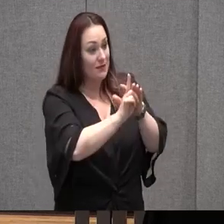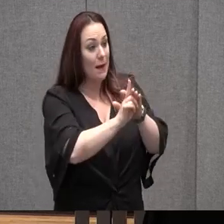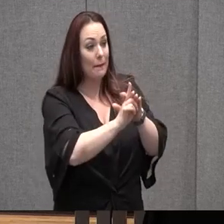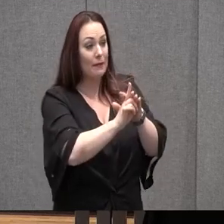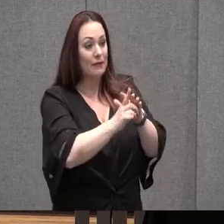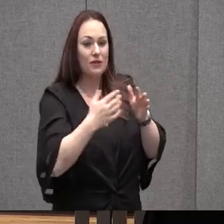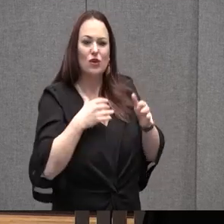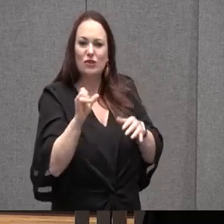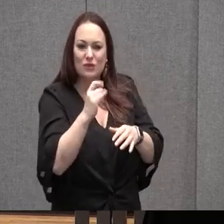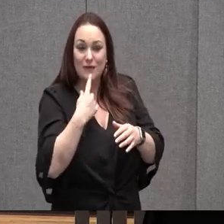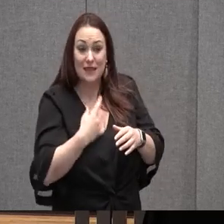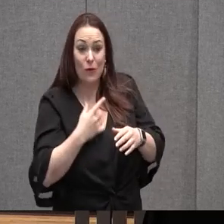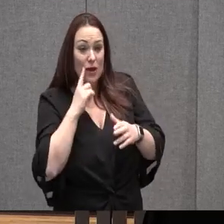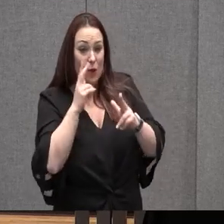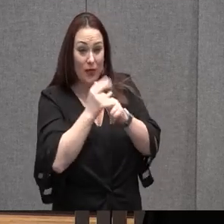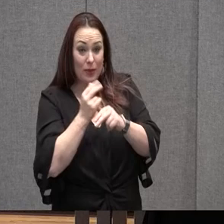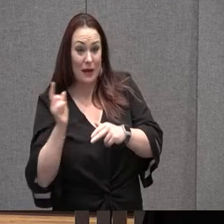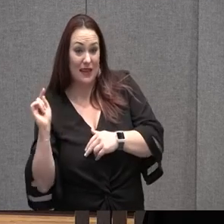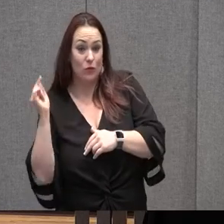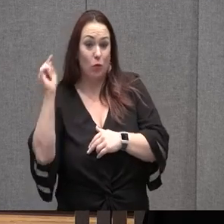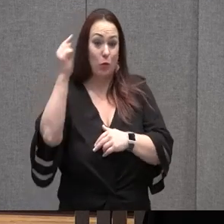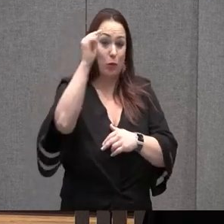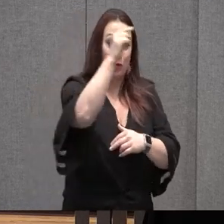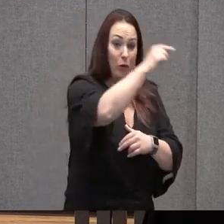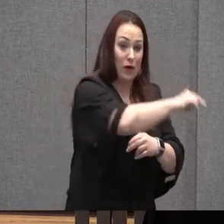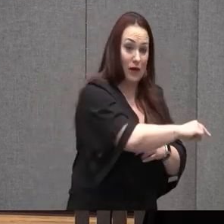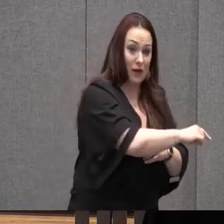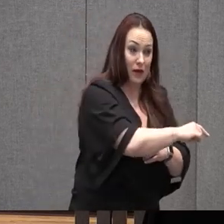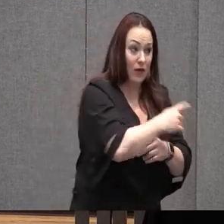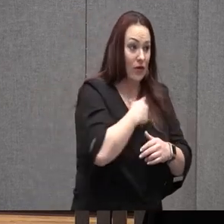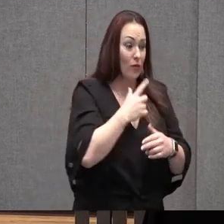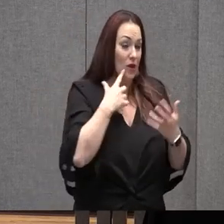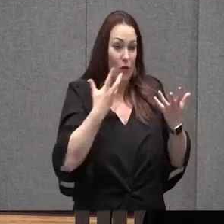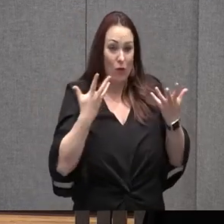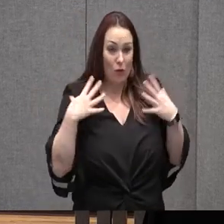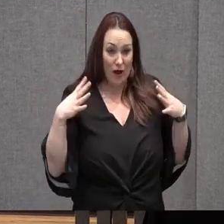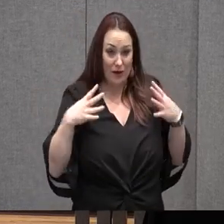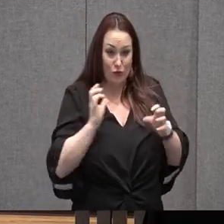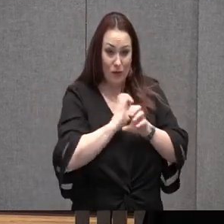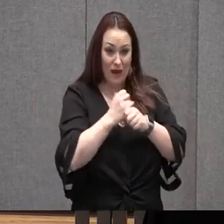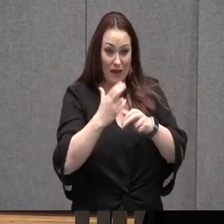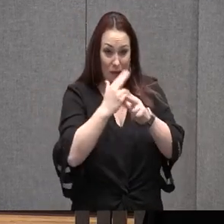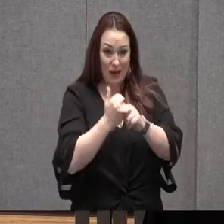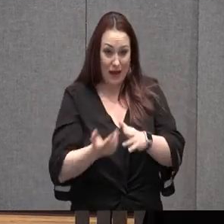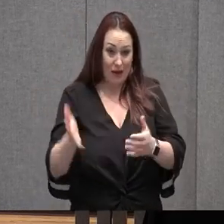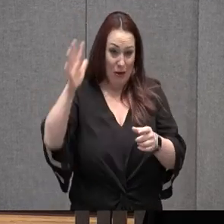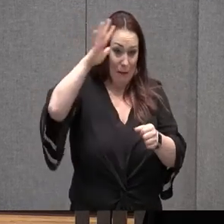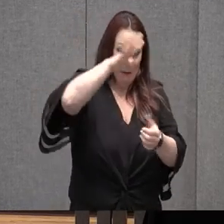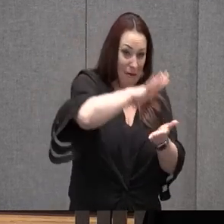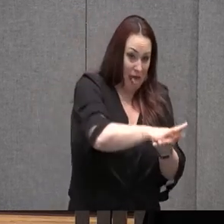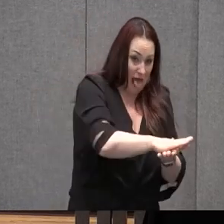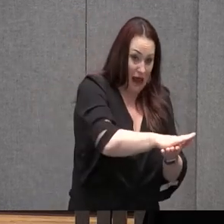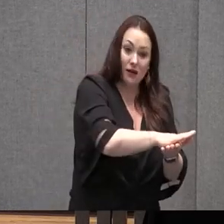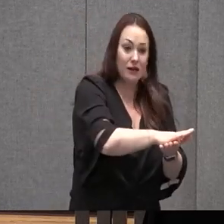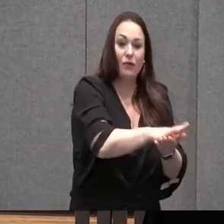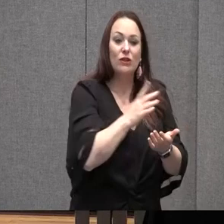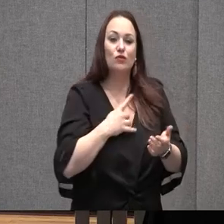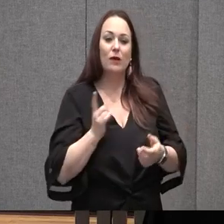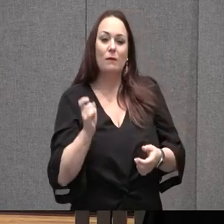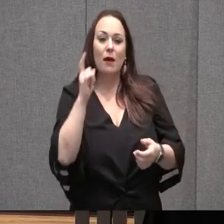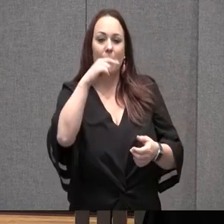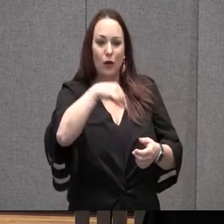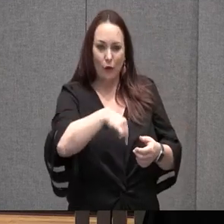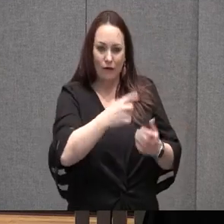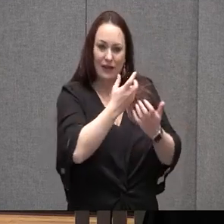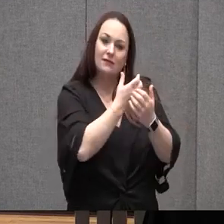like you said, we don't want to shoot them far. We don't want to make bunny splats. We just want to get them over the fence. Right, safely. So then the second